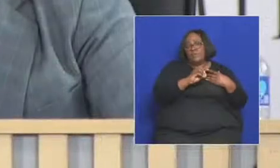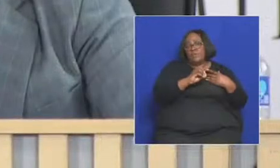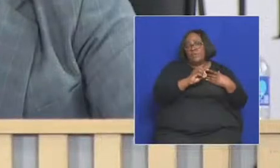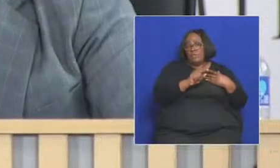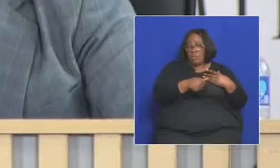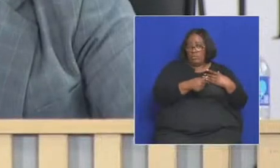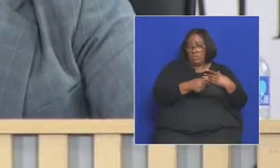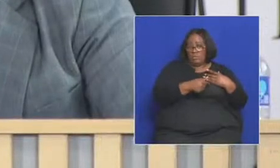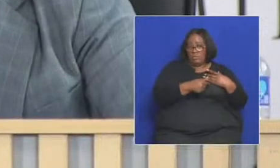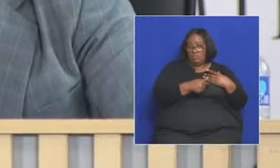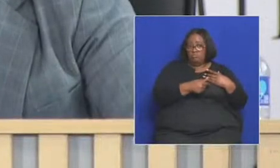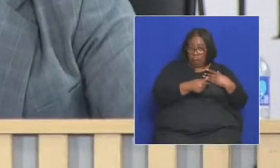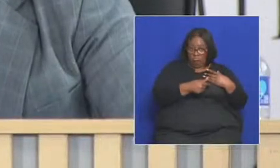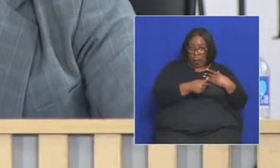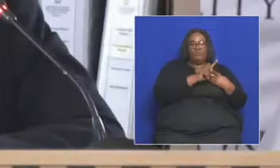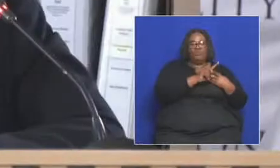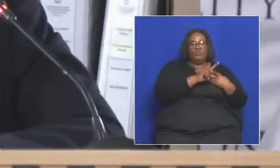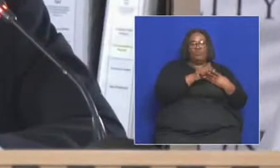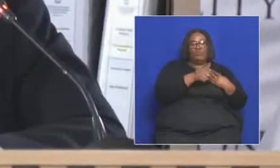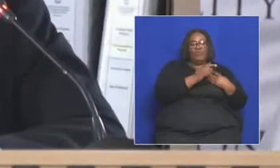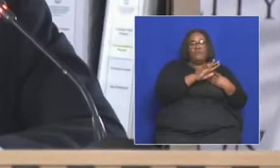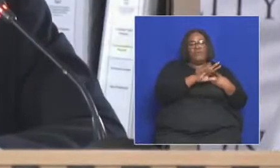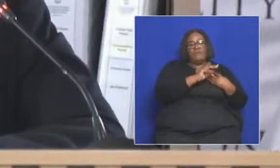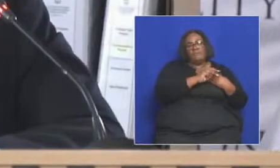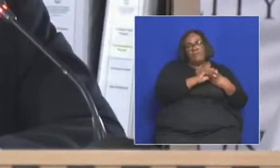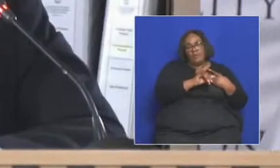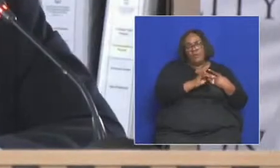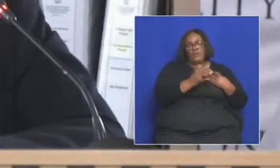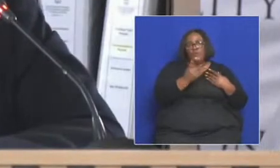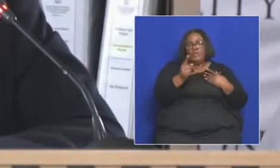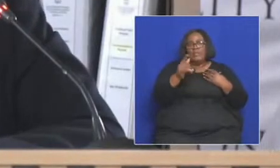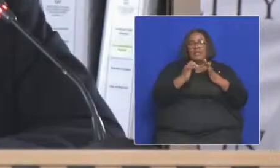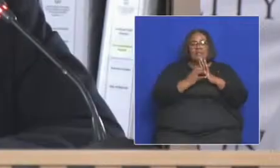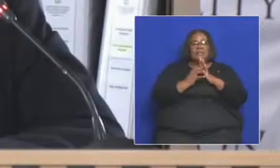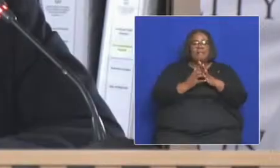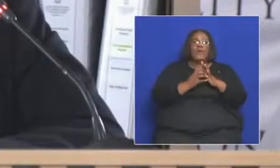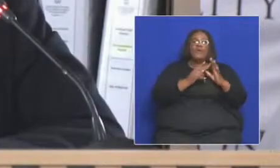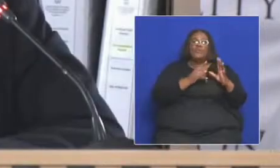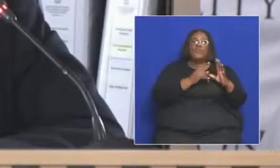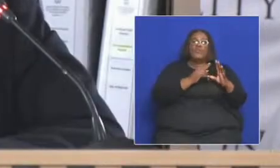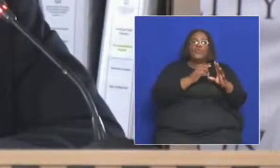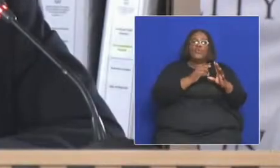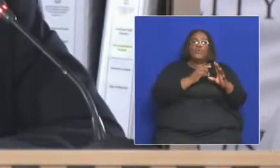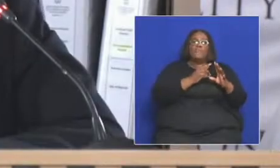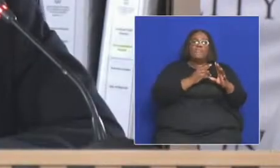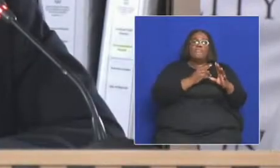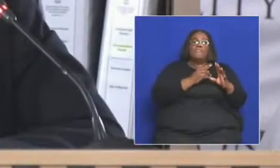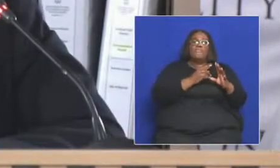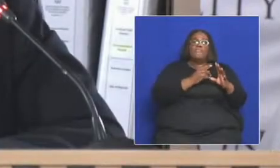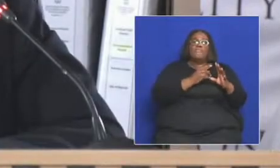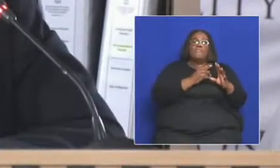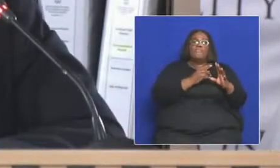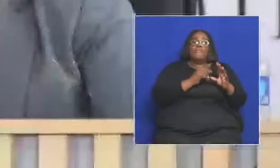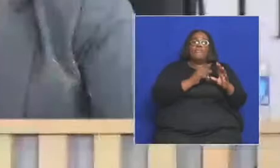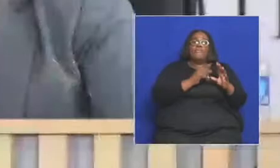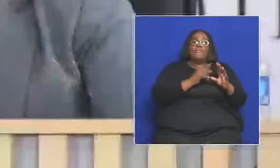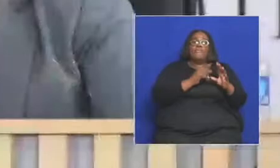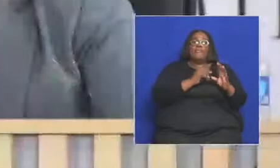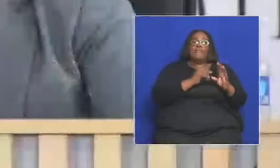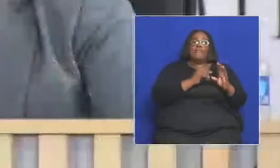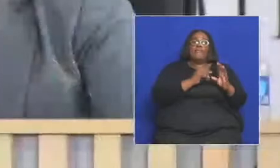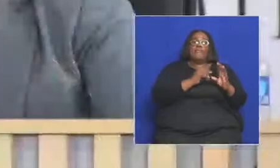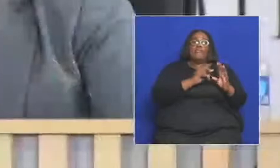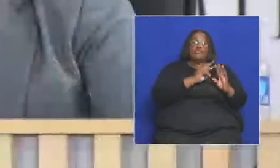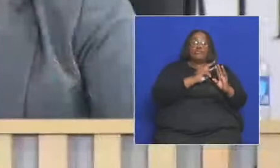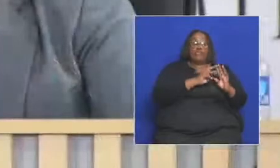Correct? Yes. Do you return 2 million back to the fund? Of course.